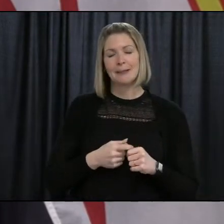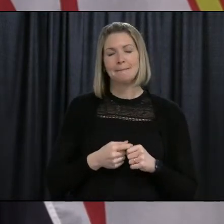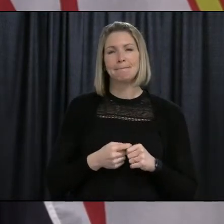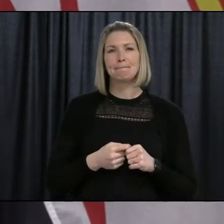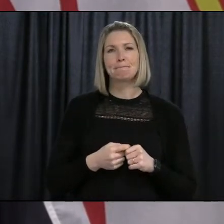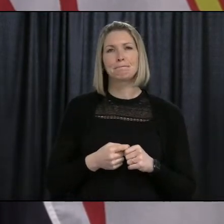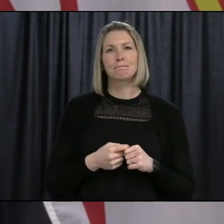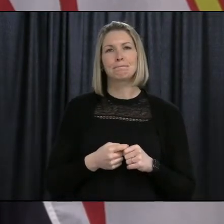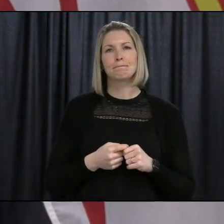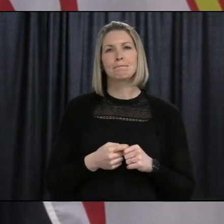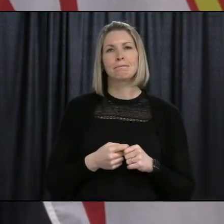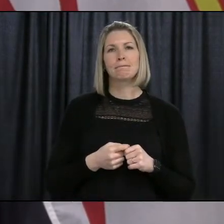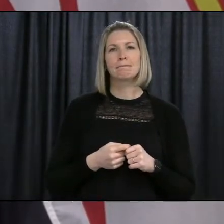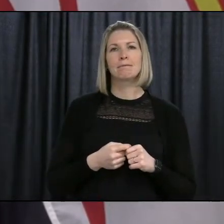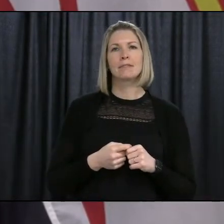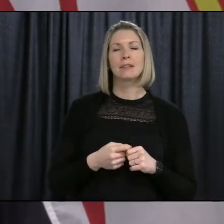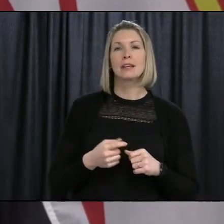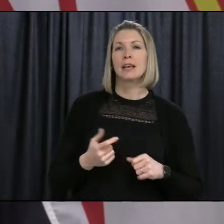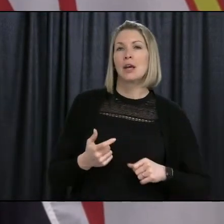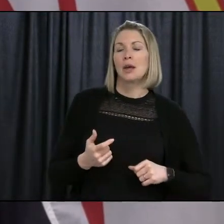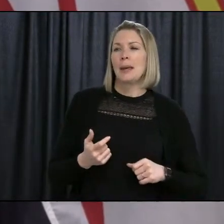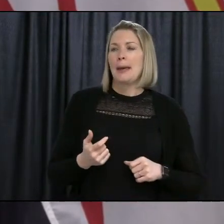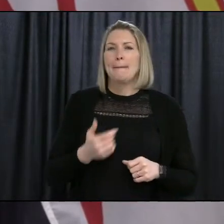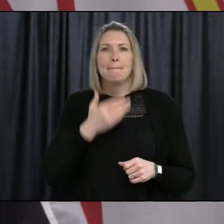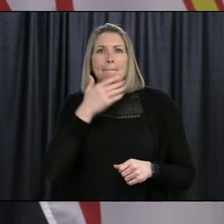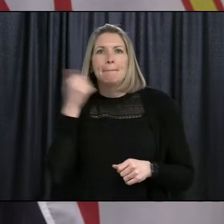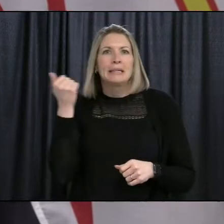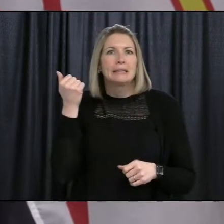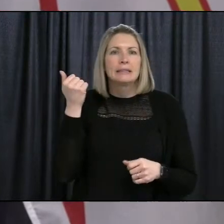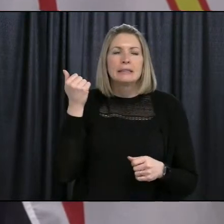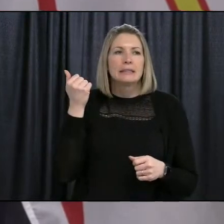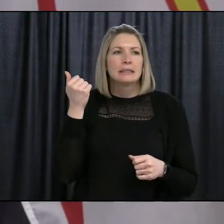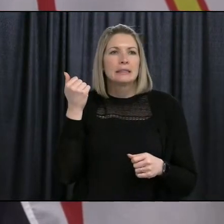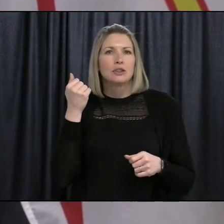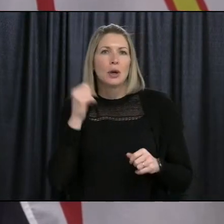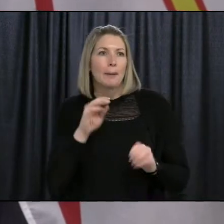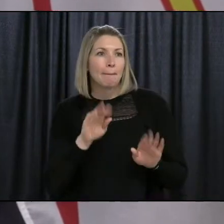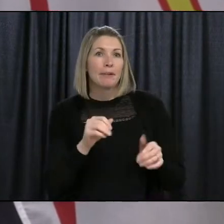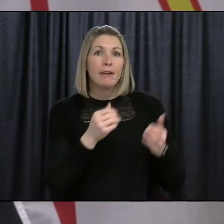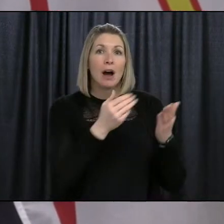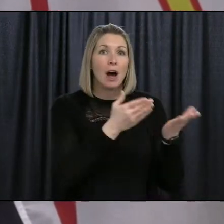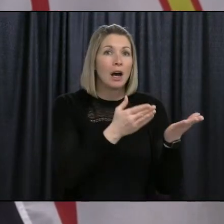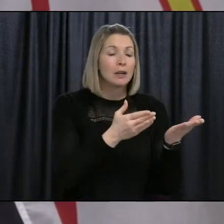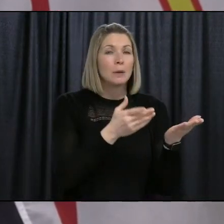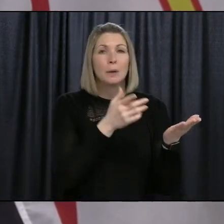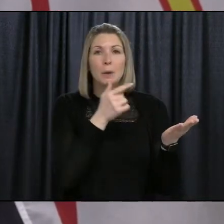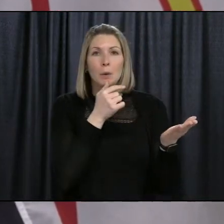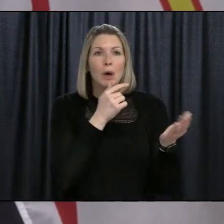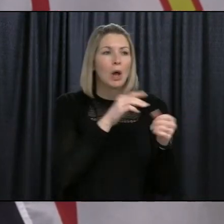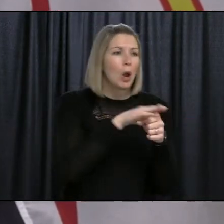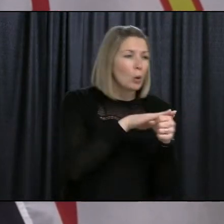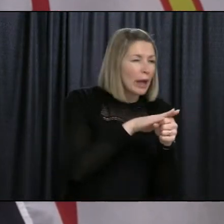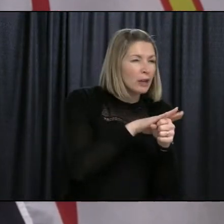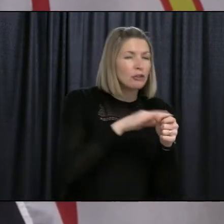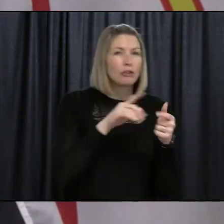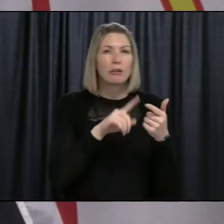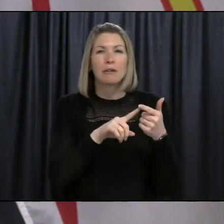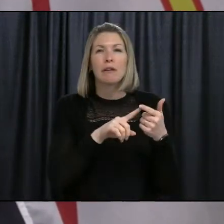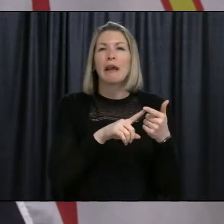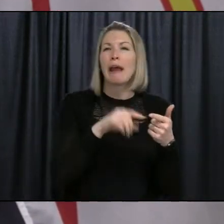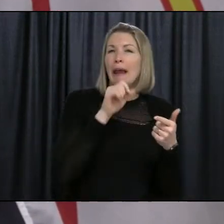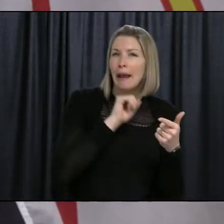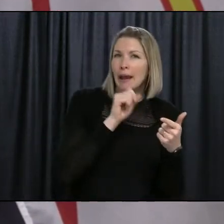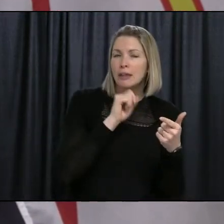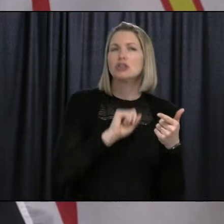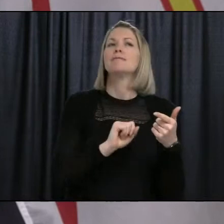looking at where they would have the most benefit, and who would receive the most benefit from getting them.